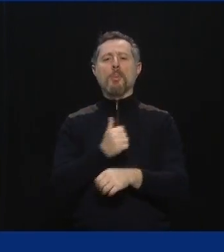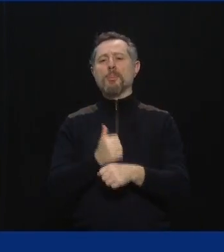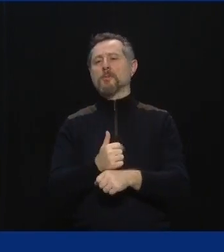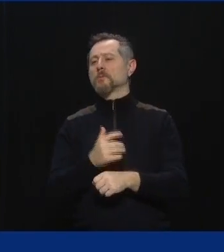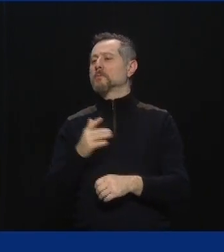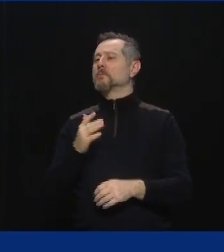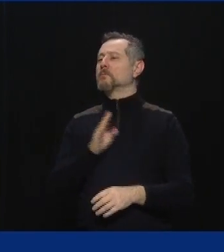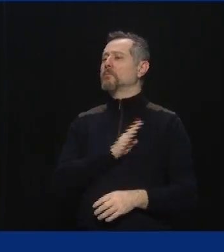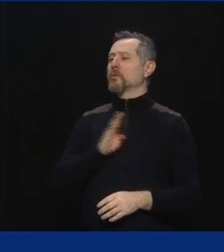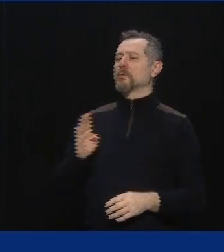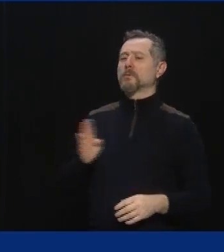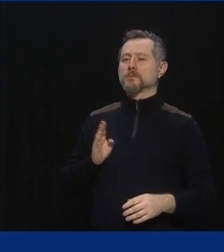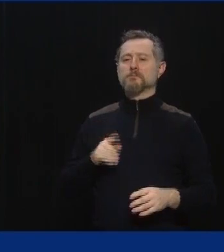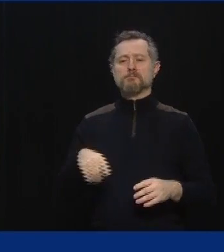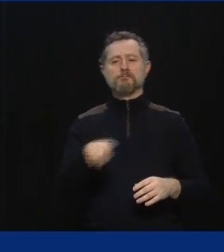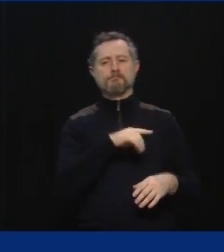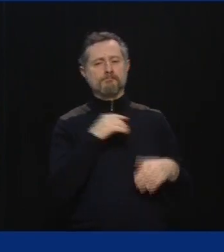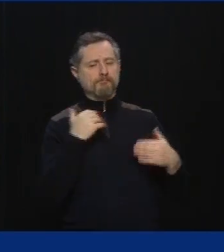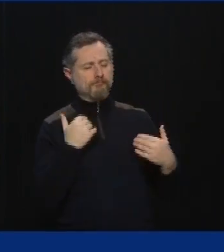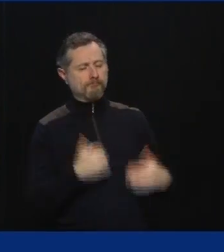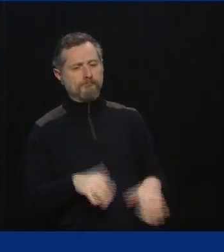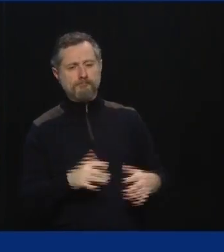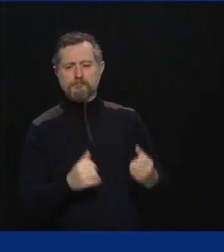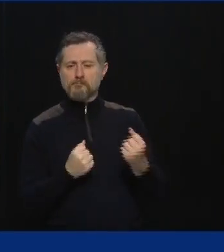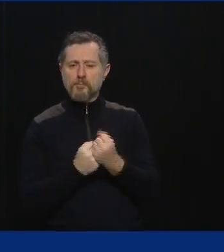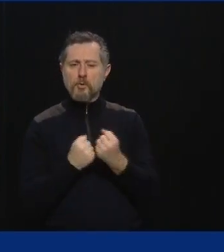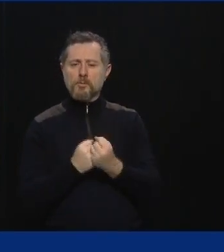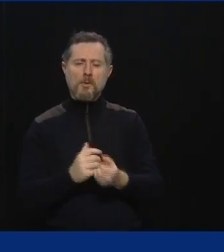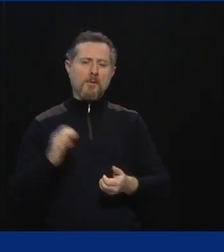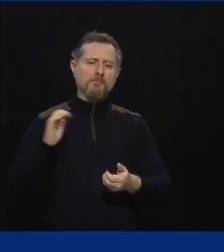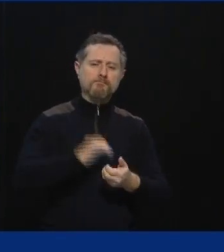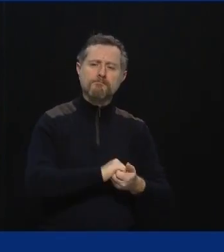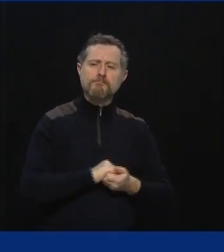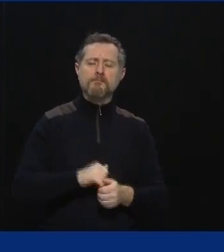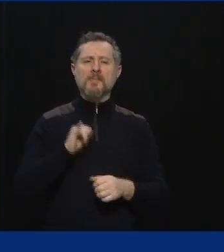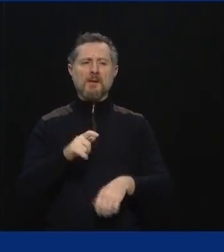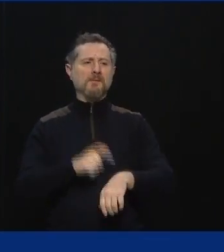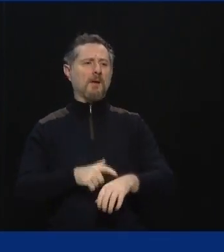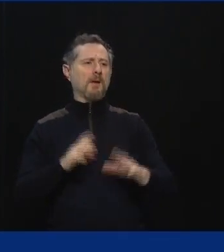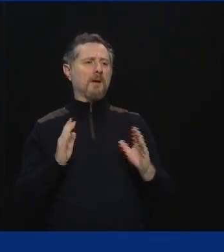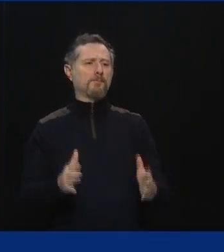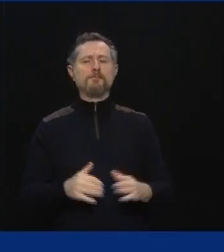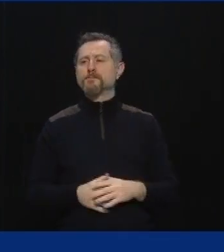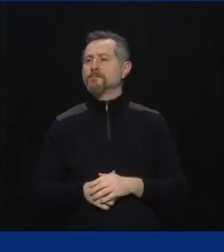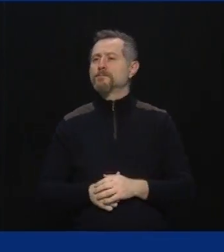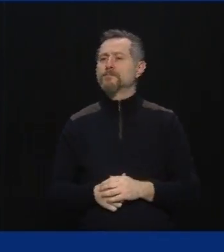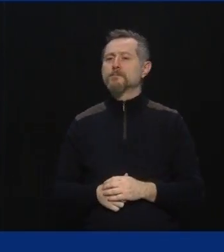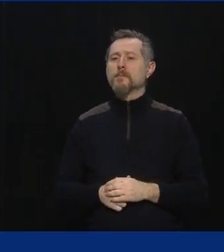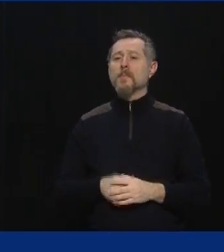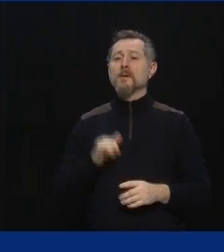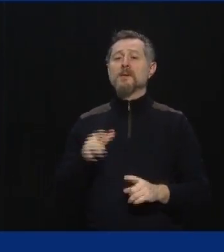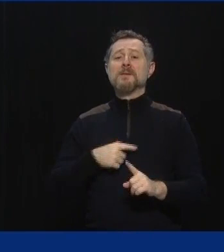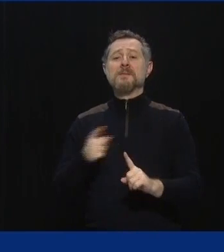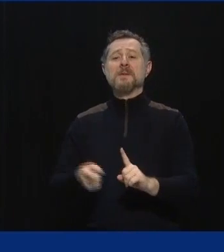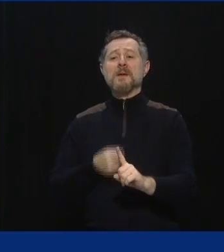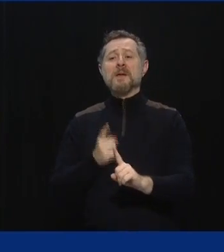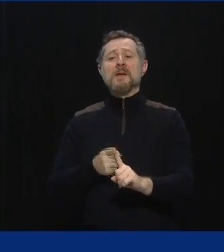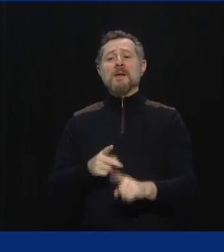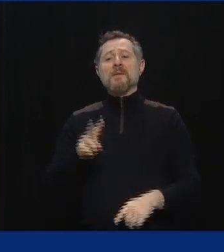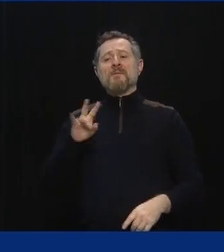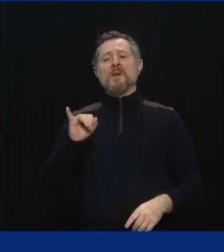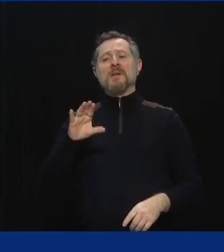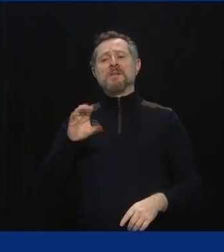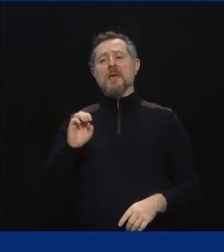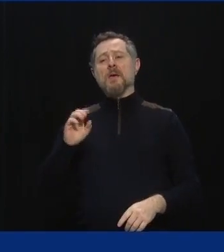your support and partnership throughout this process. I'd like to particularly acknowledge Vice Chairman Jeff